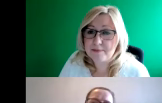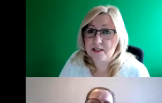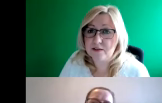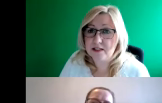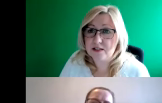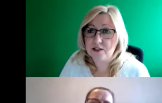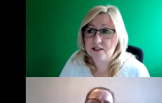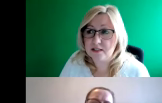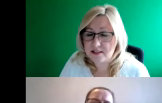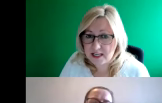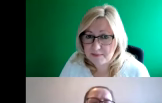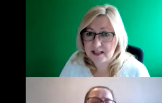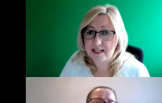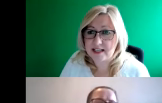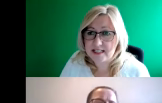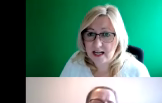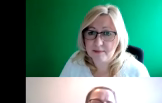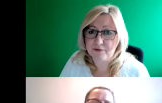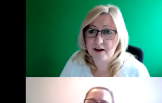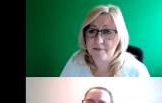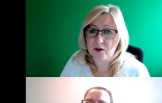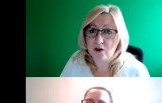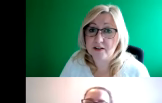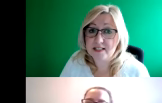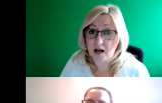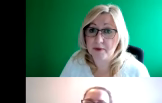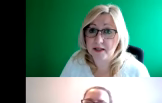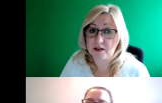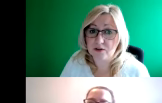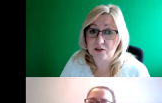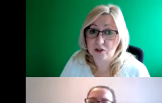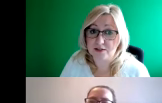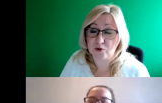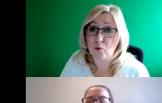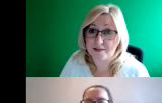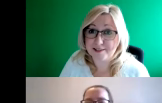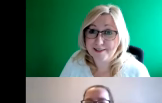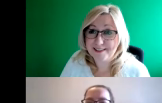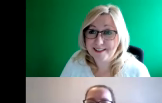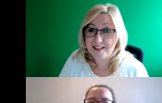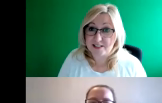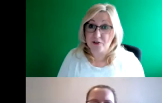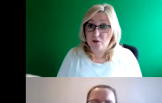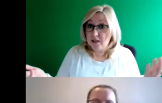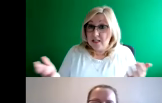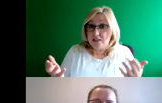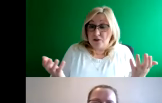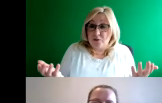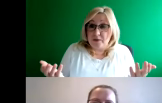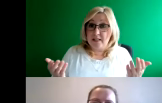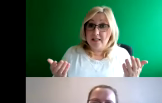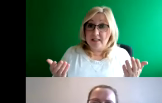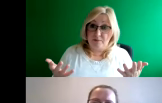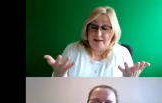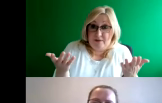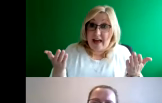When, absolutely. So time, you typically get a time frame or a topic, so the what. Yeah, so it